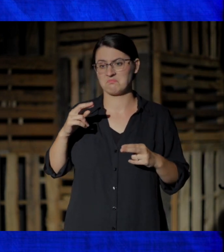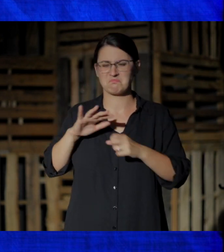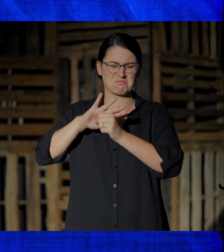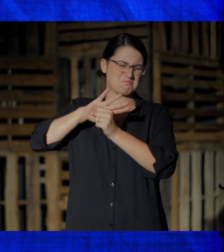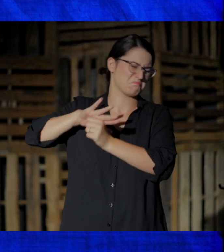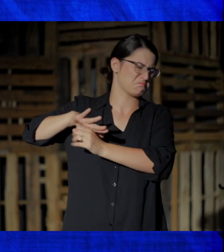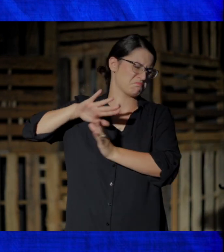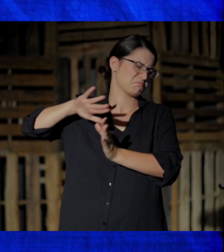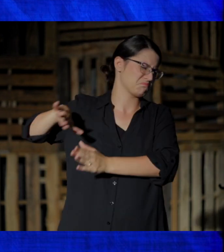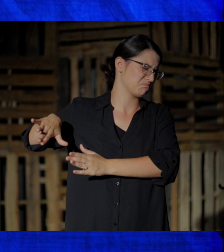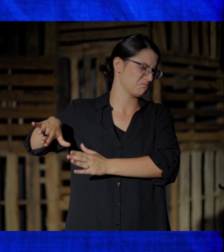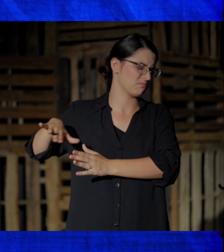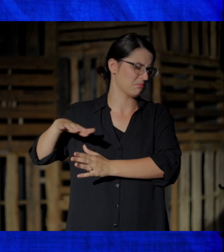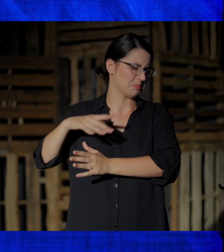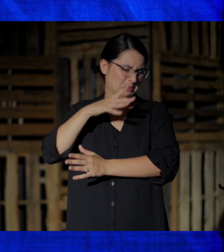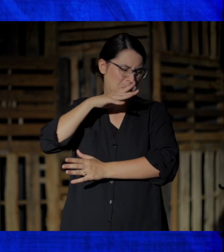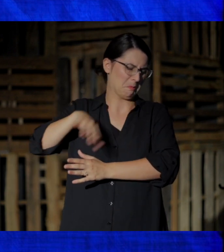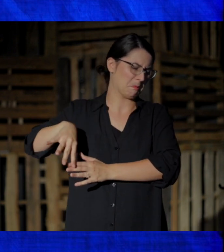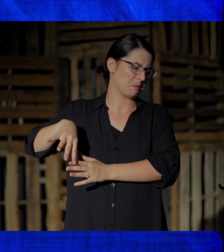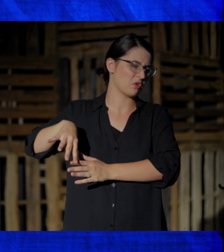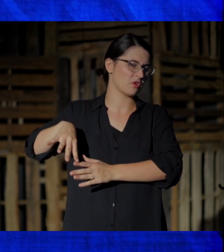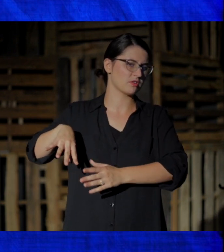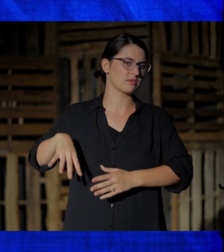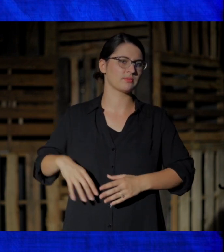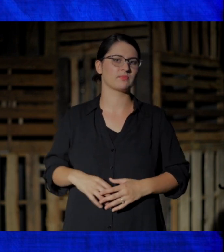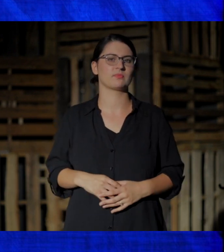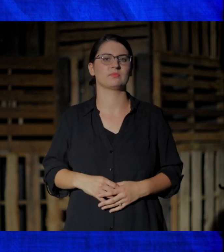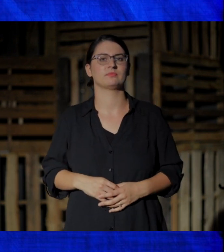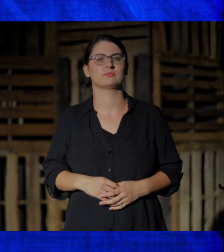You see, what happens when we suppress stuff like that